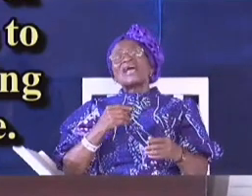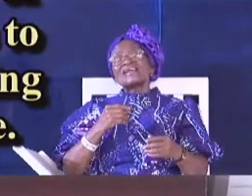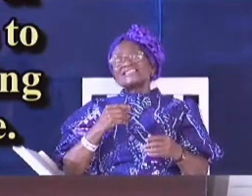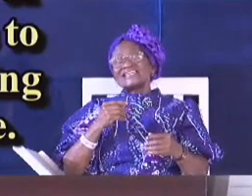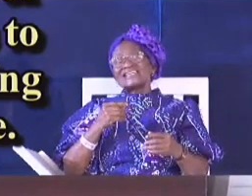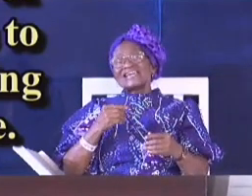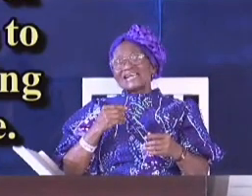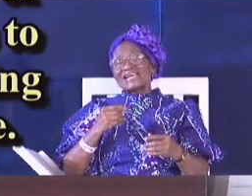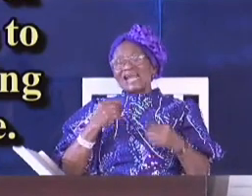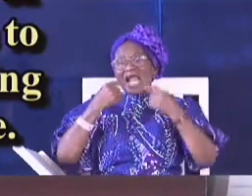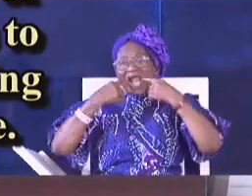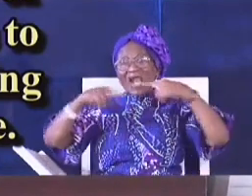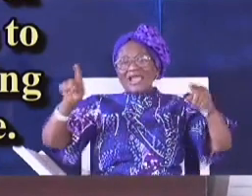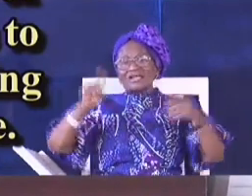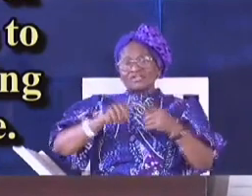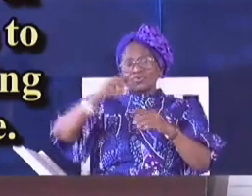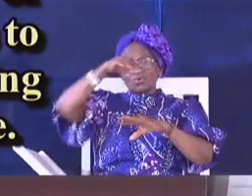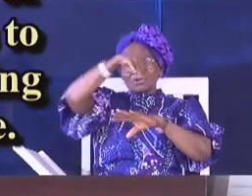And I tell you,